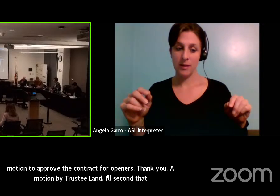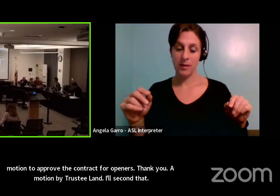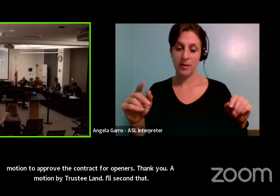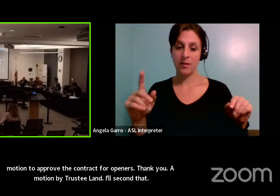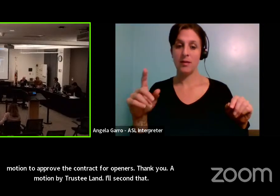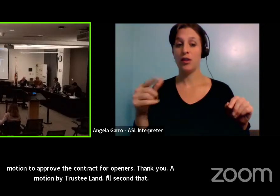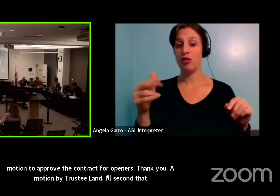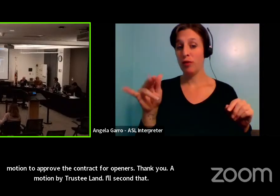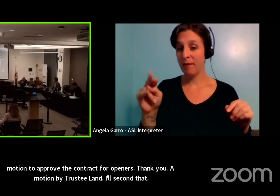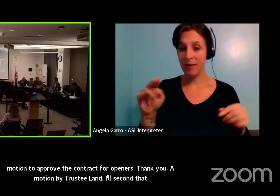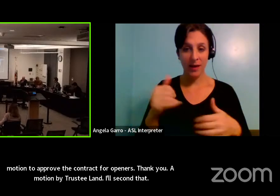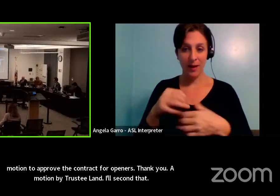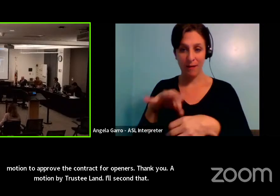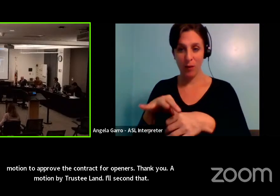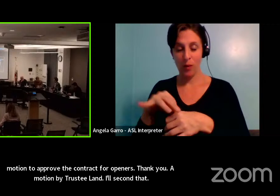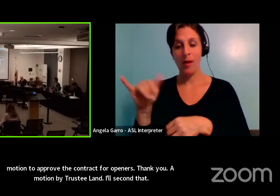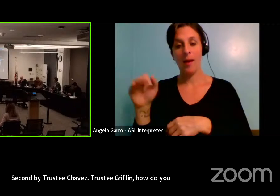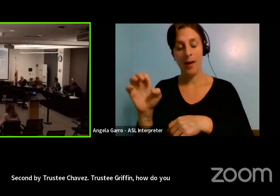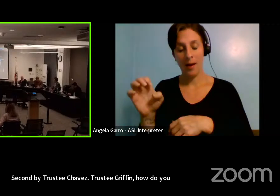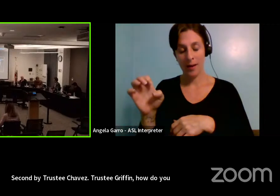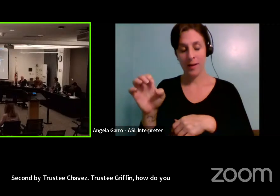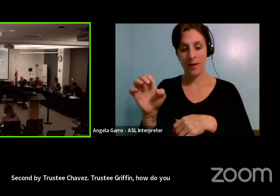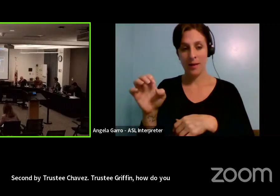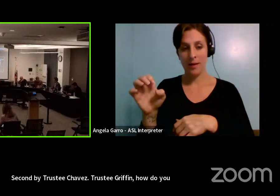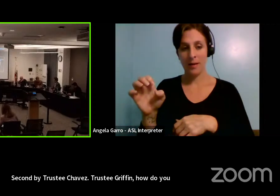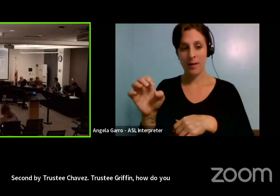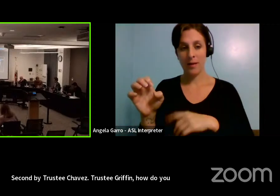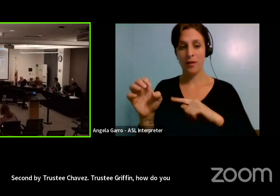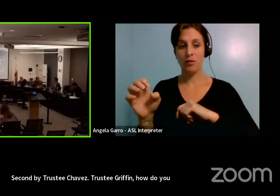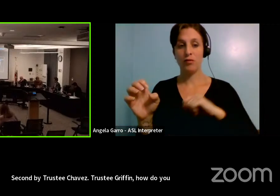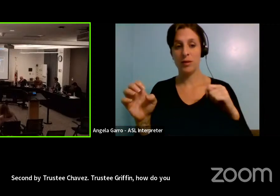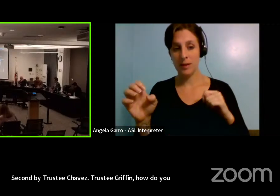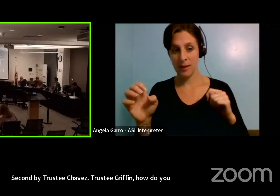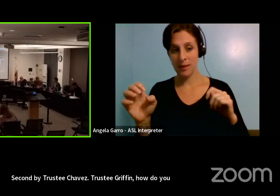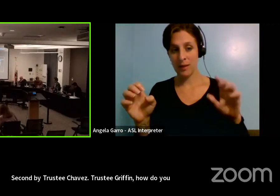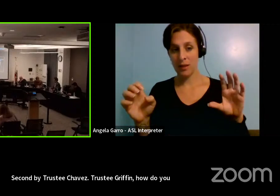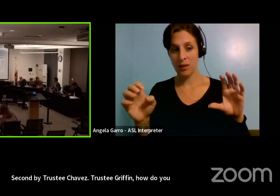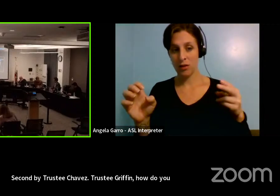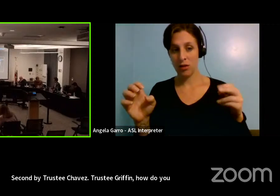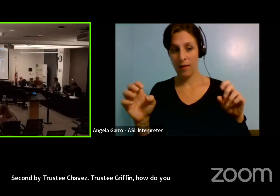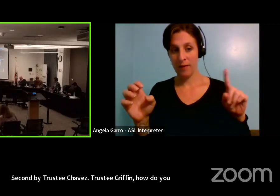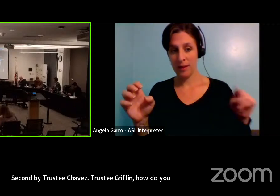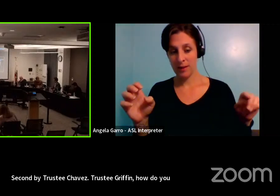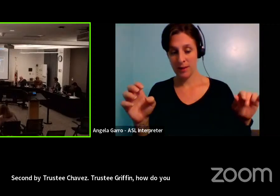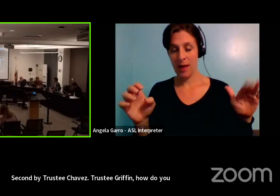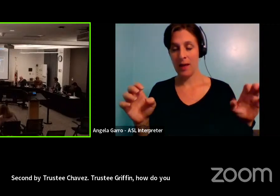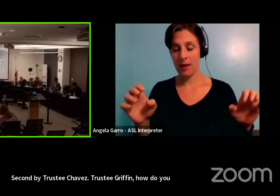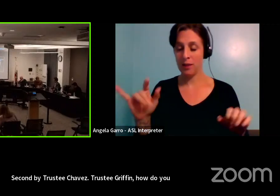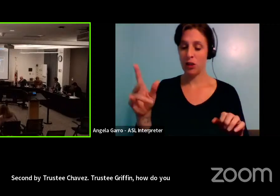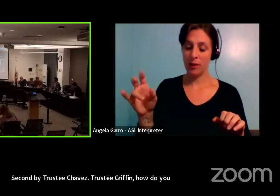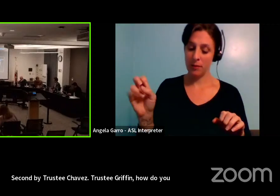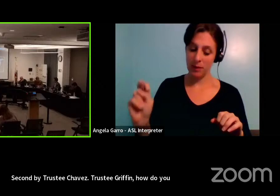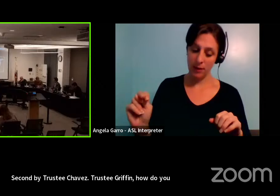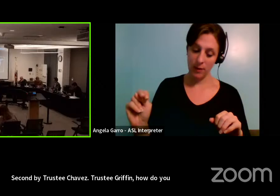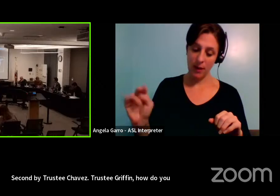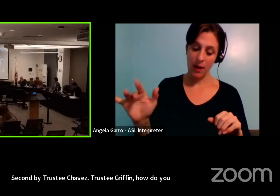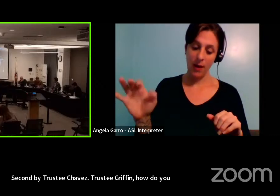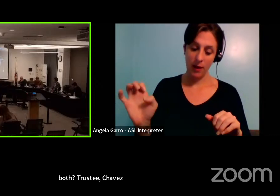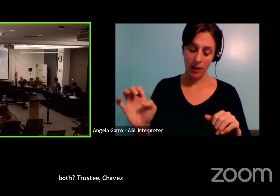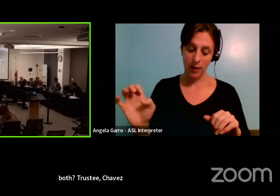Trustee Griffin, how do you vote? Aye. Aye. Trustee Chavez, Aye. trustee Jacobson,